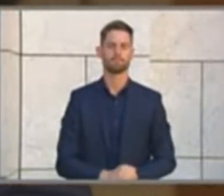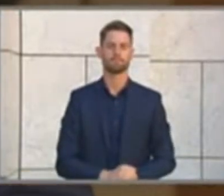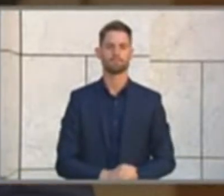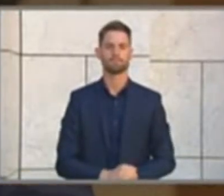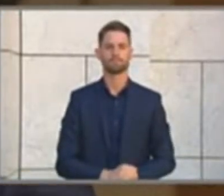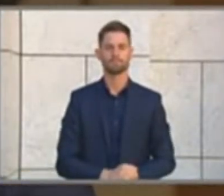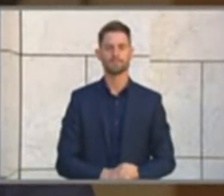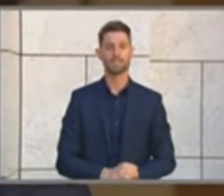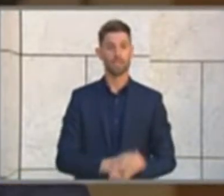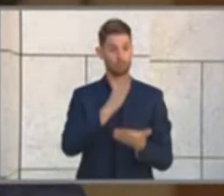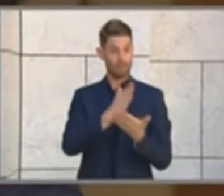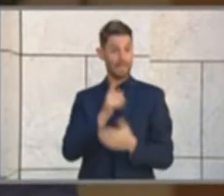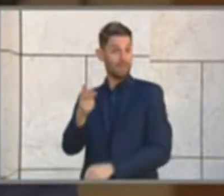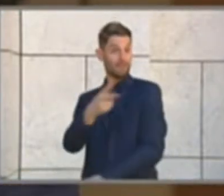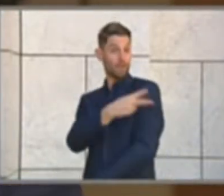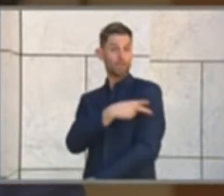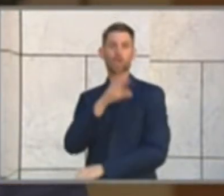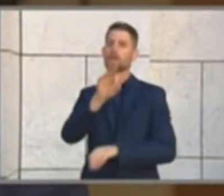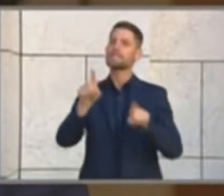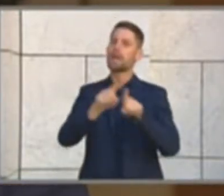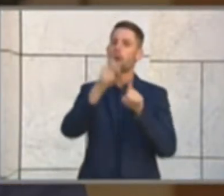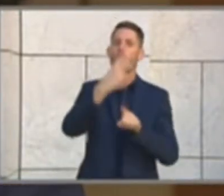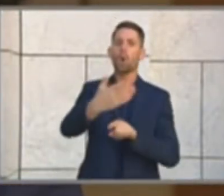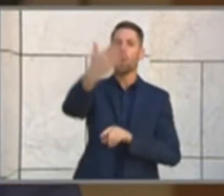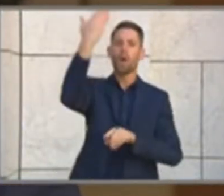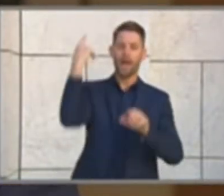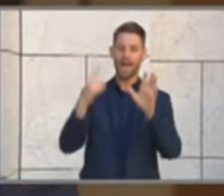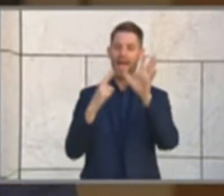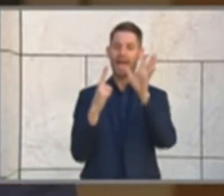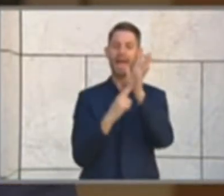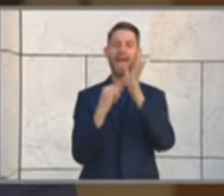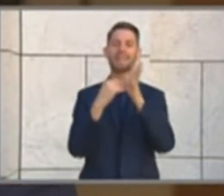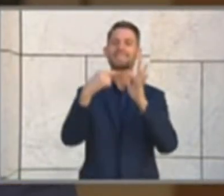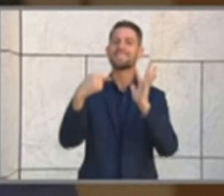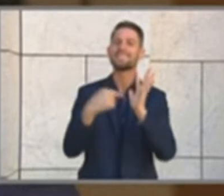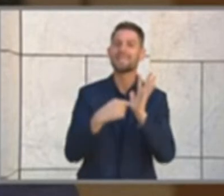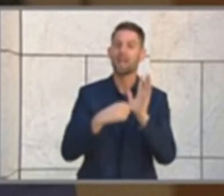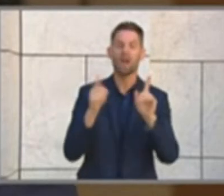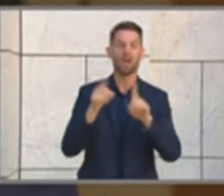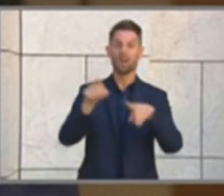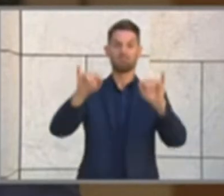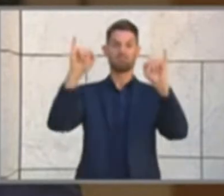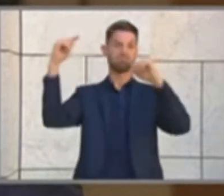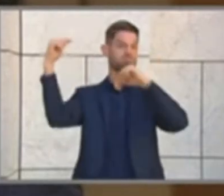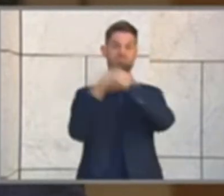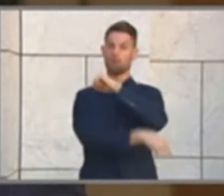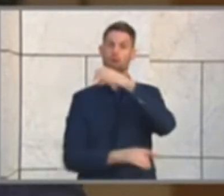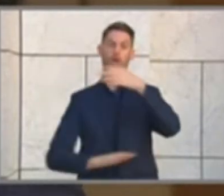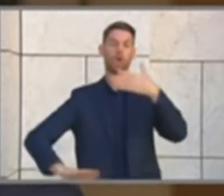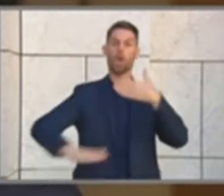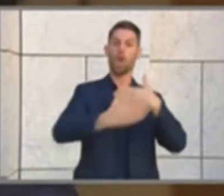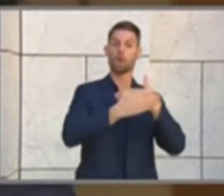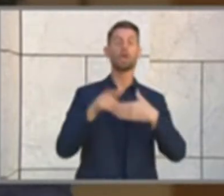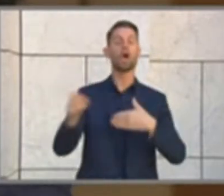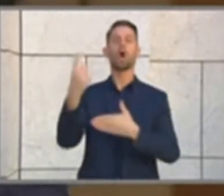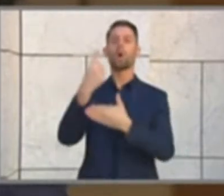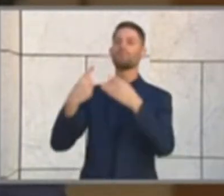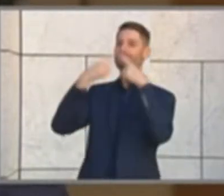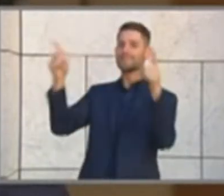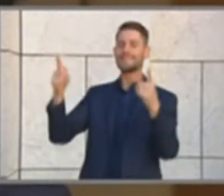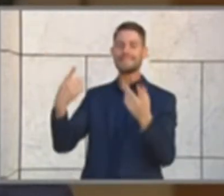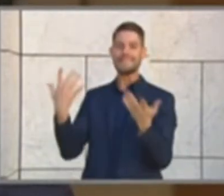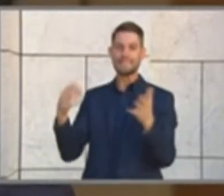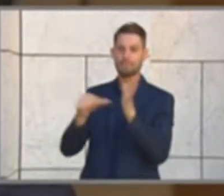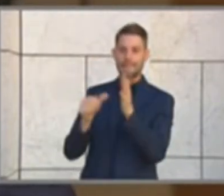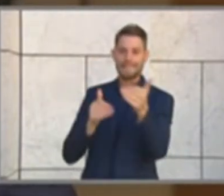before, Virgin is not Ansett. This is not a liquidation. This is voluntary administration. And indeed, the voluntary administrator